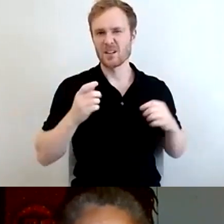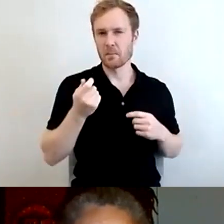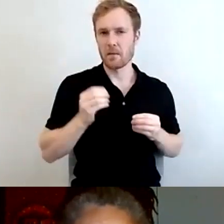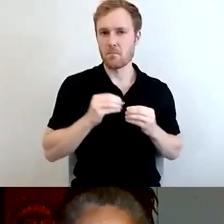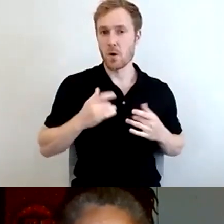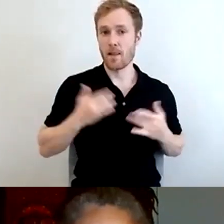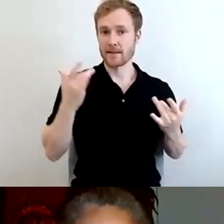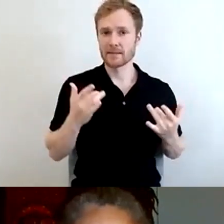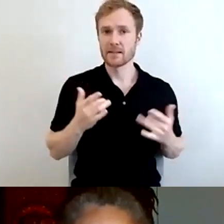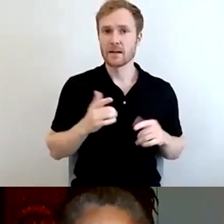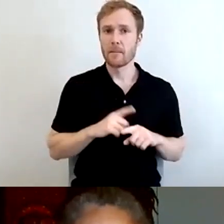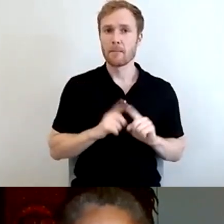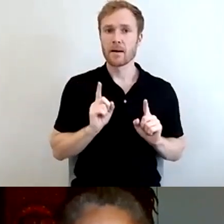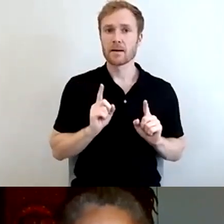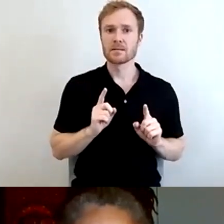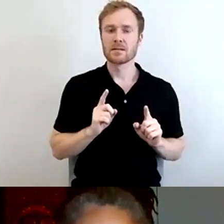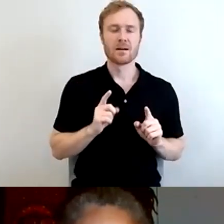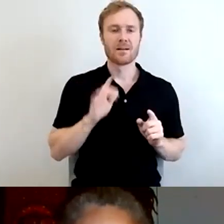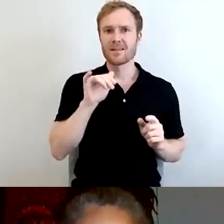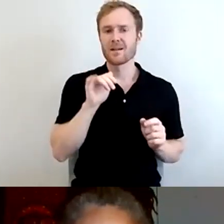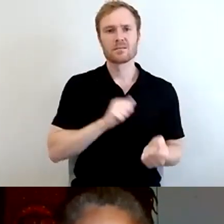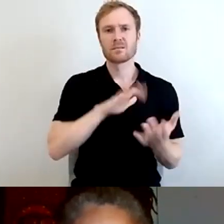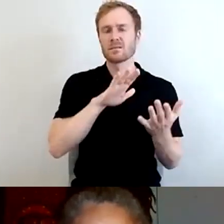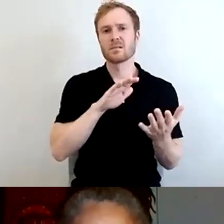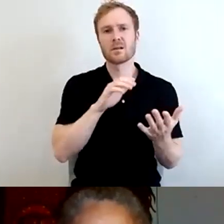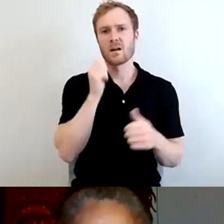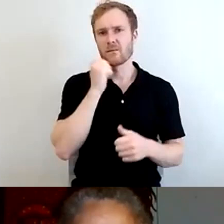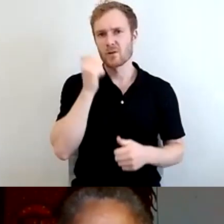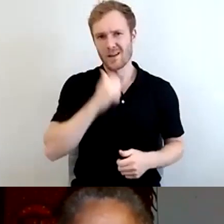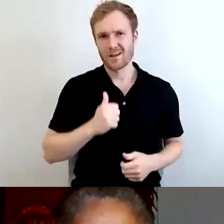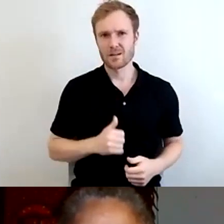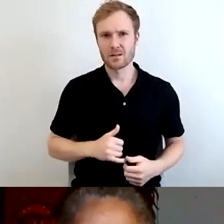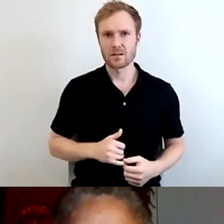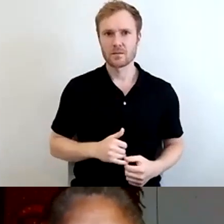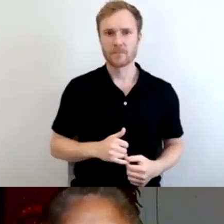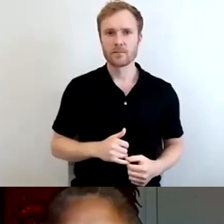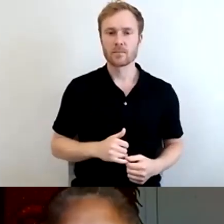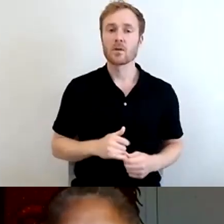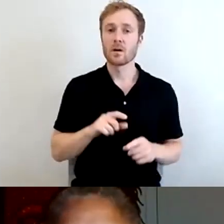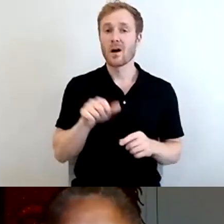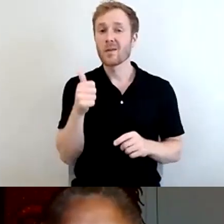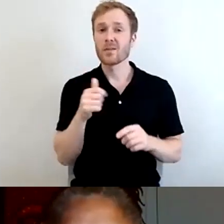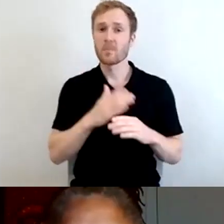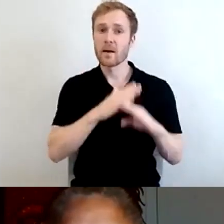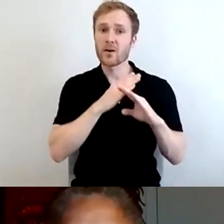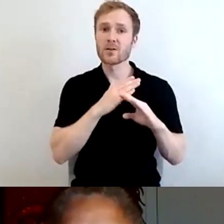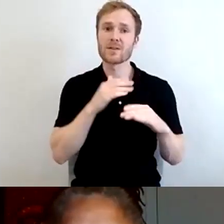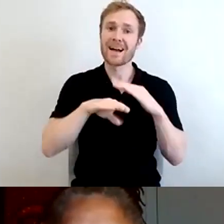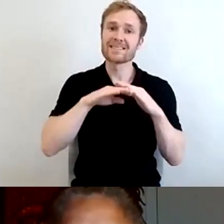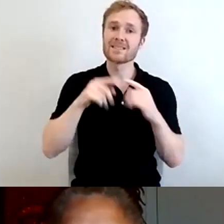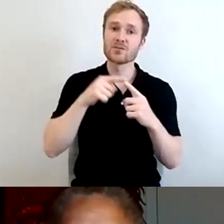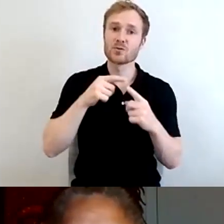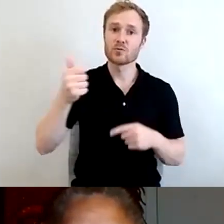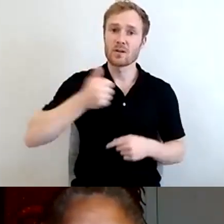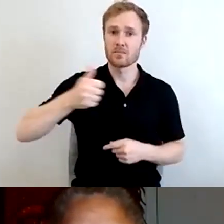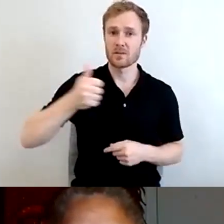every day. The other barrier being is access to transportation. So there are